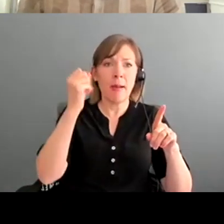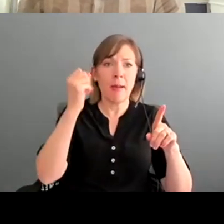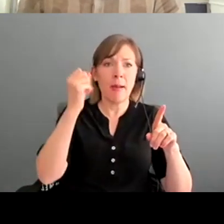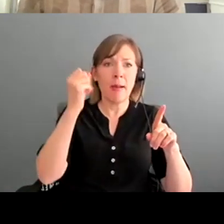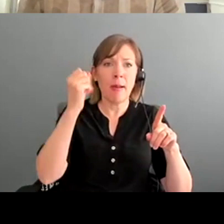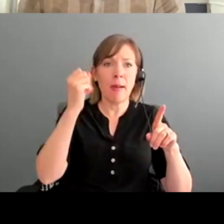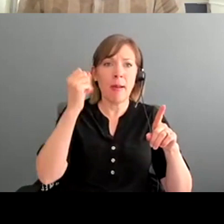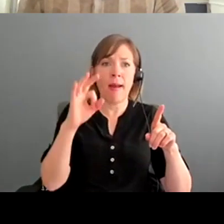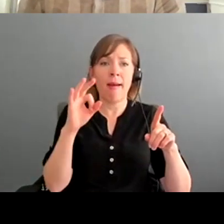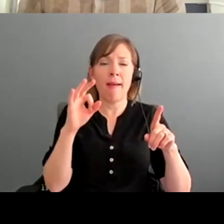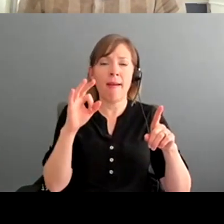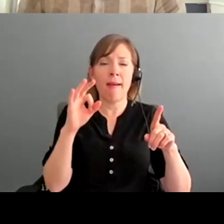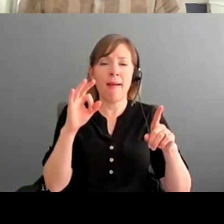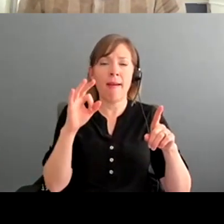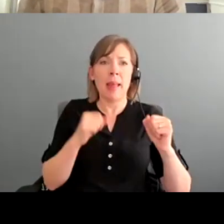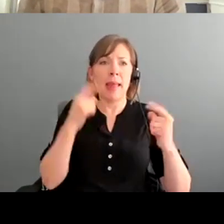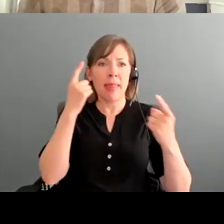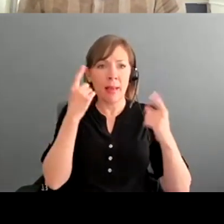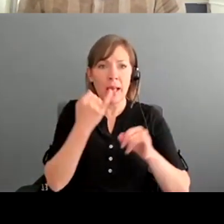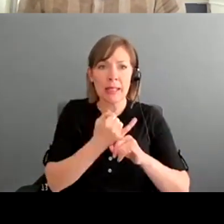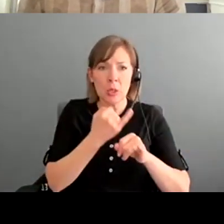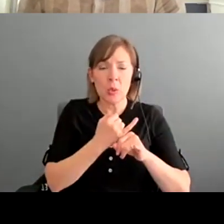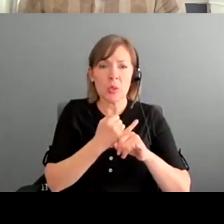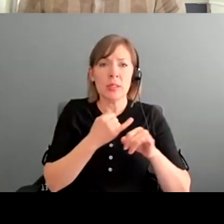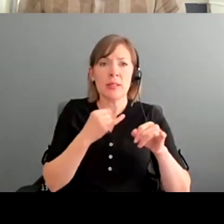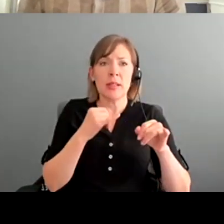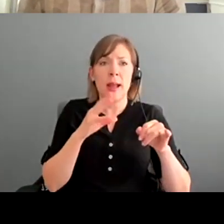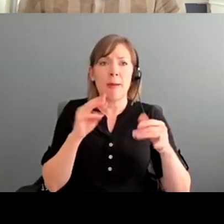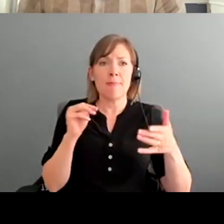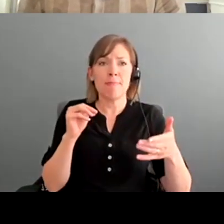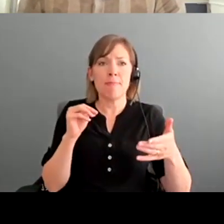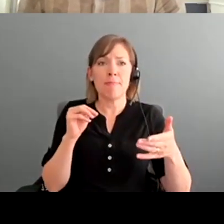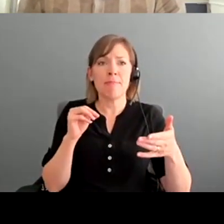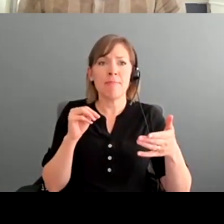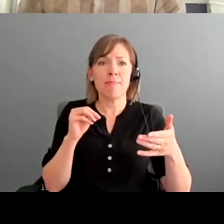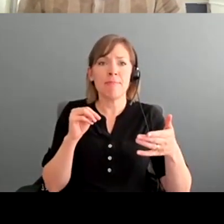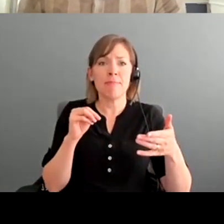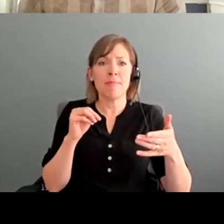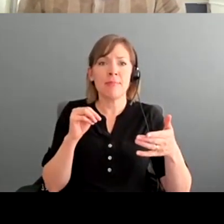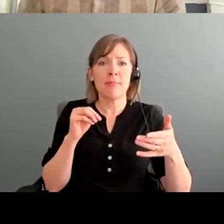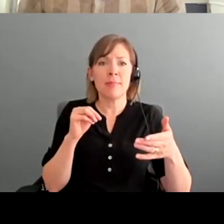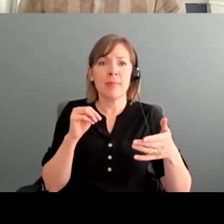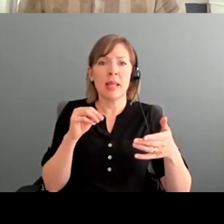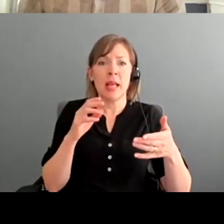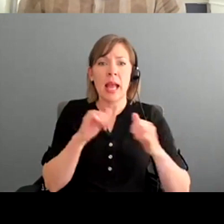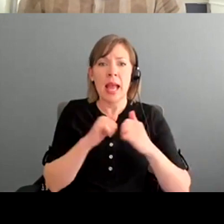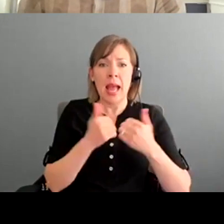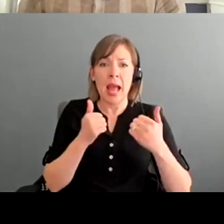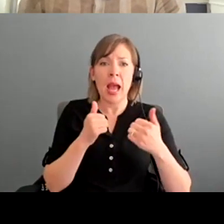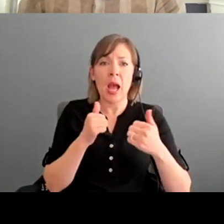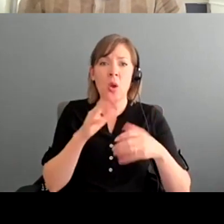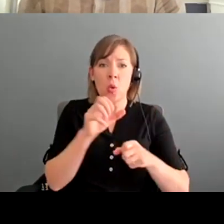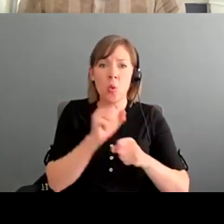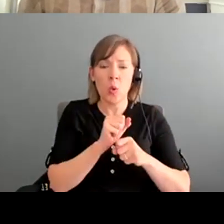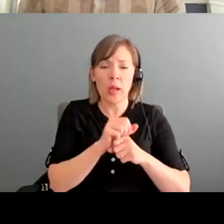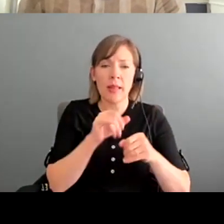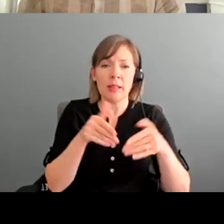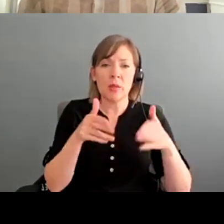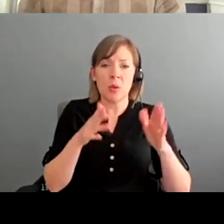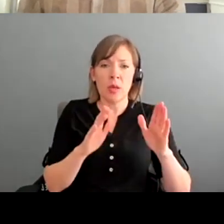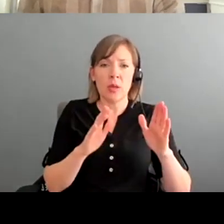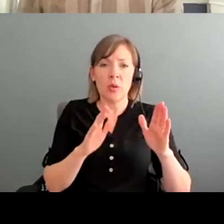how we might think about institutions, how you figure your work in this way